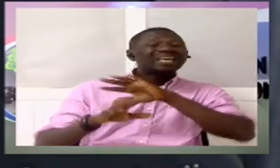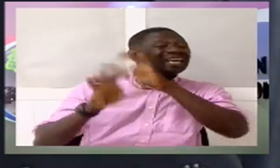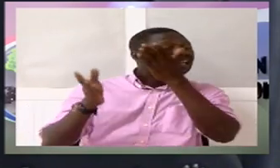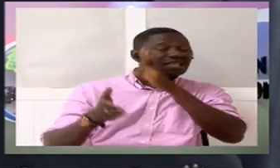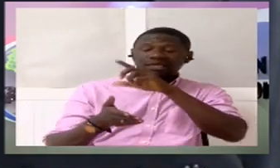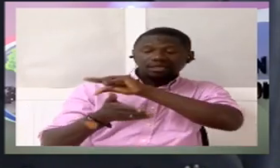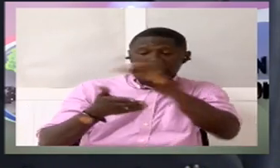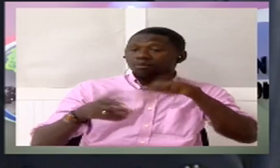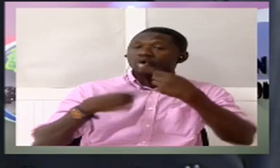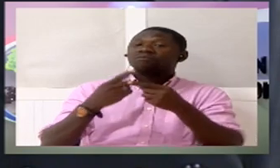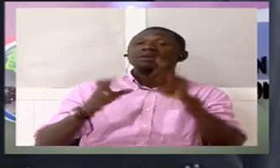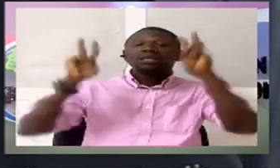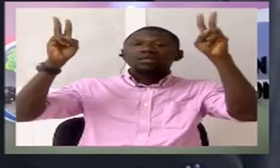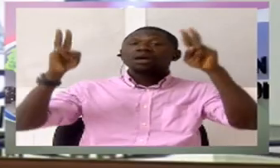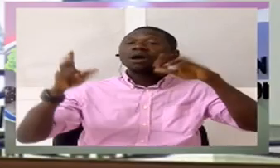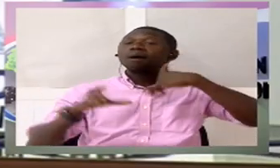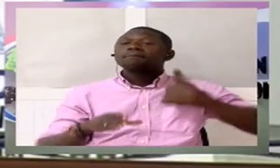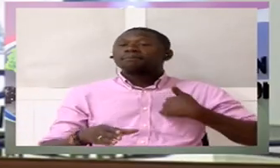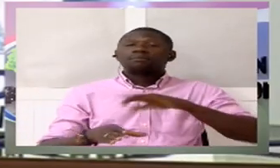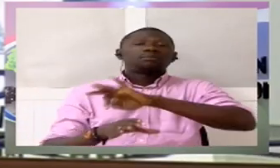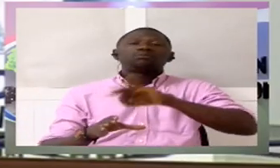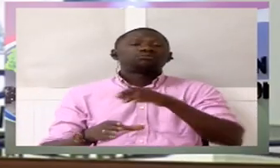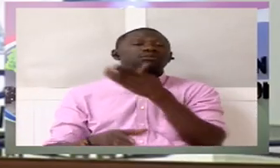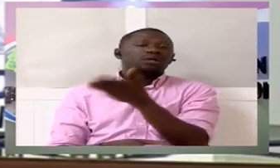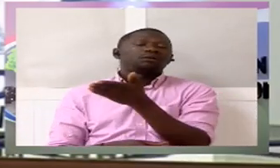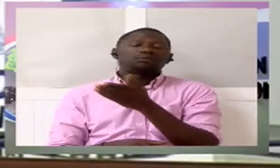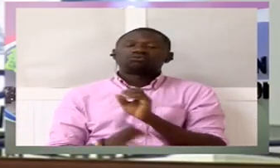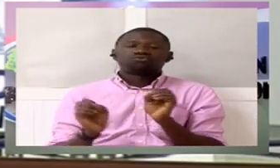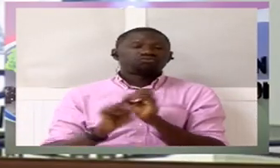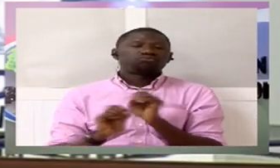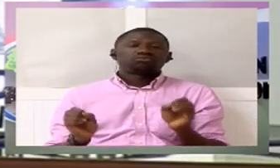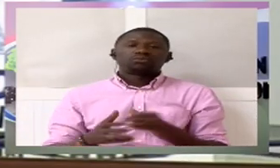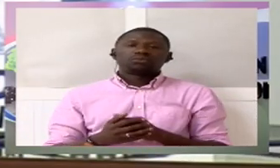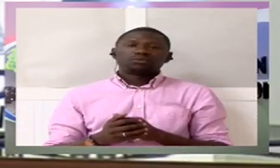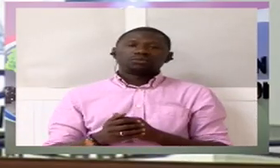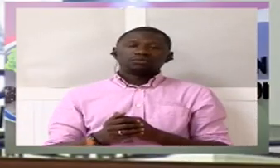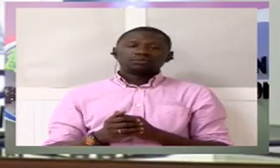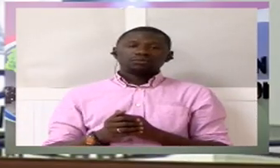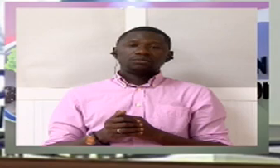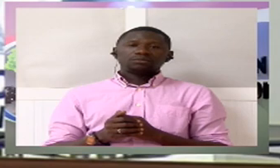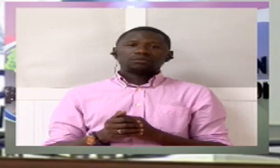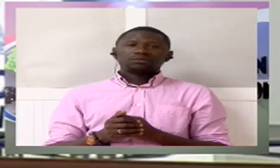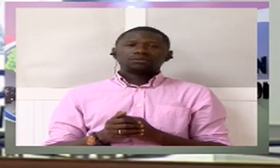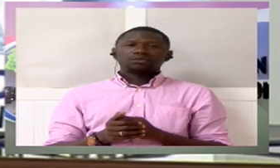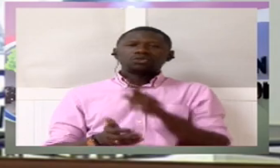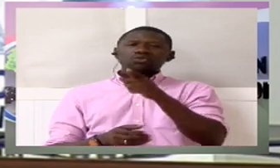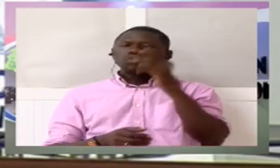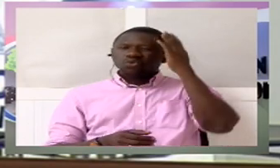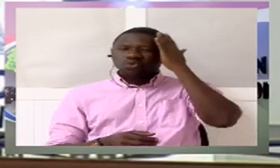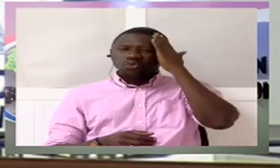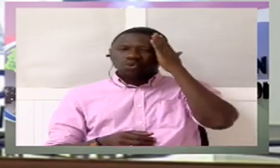any of his people there. Do you know when YDE, Youth Development Enterprise, was